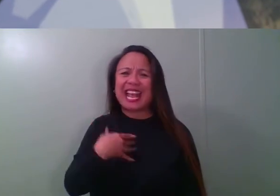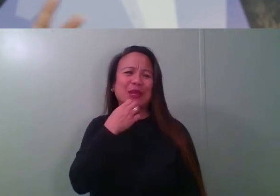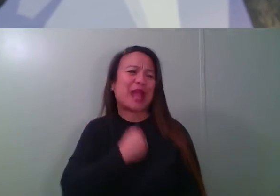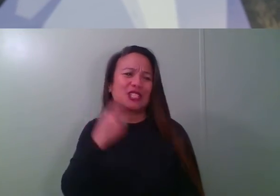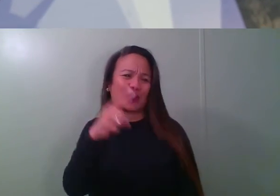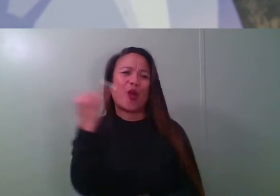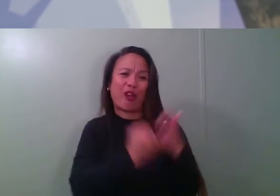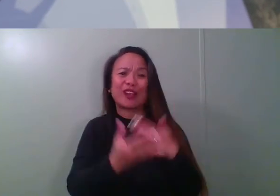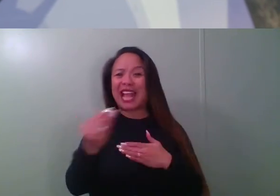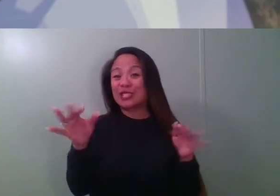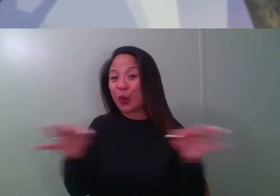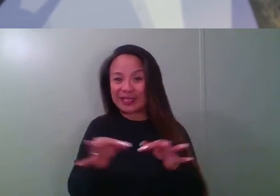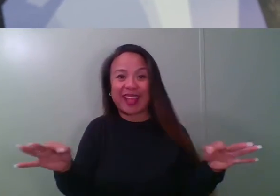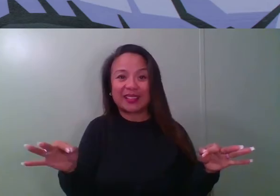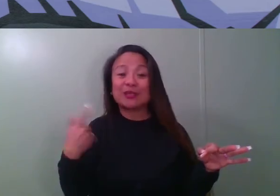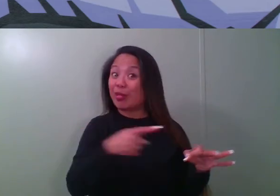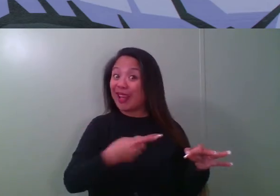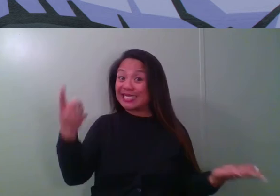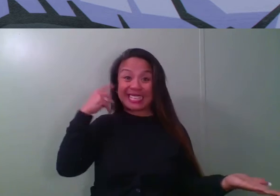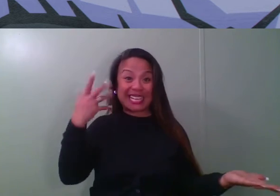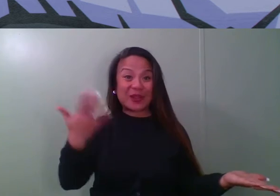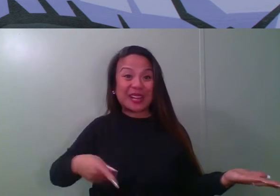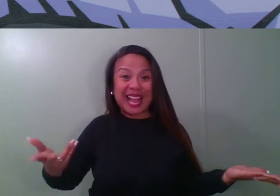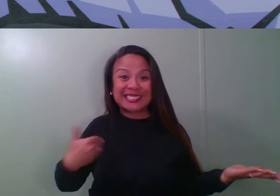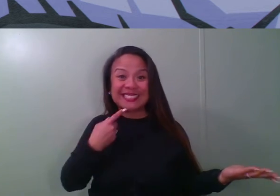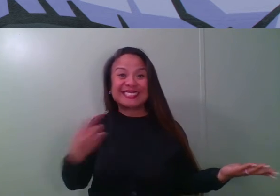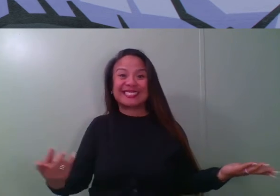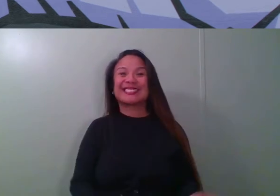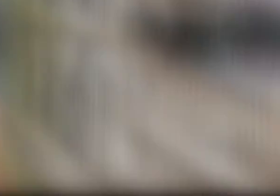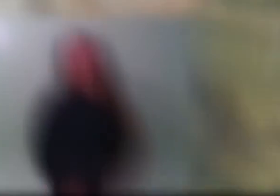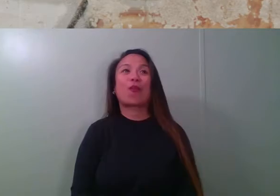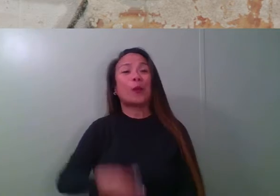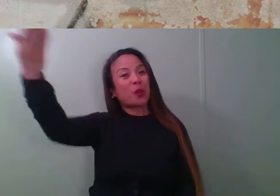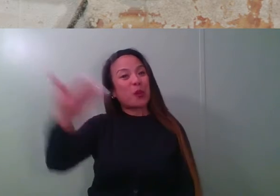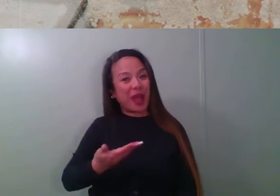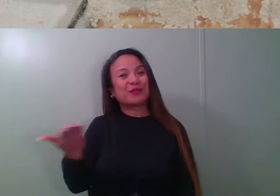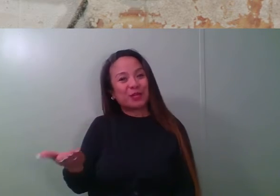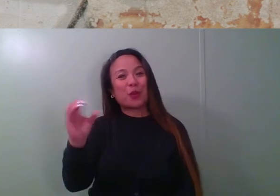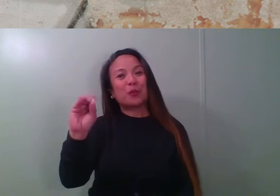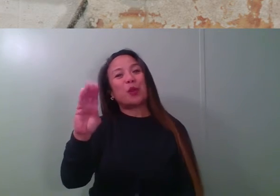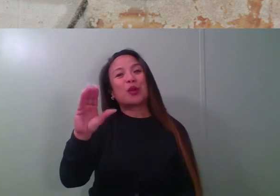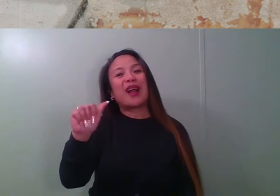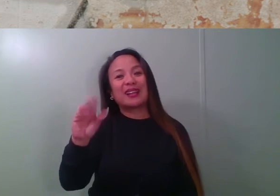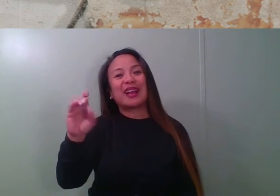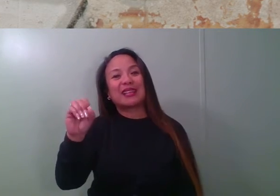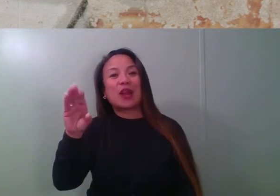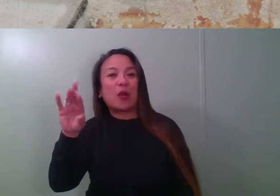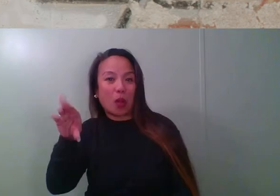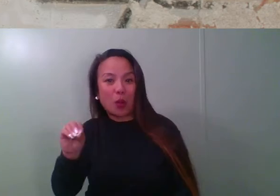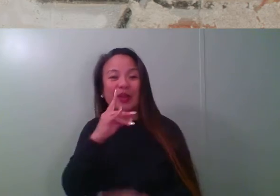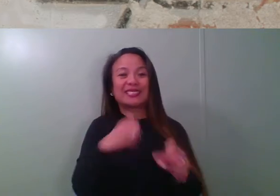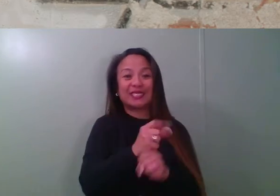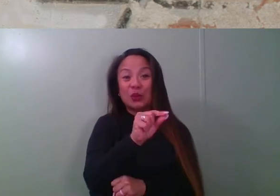passion for arts and for storytelling. So let's hear his opening remarks. Welcome to Boca de Oro